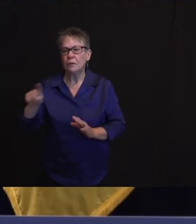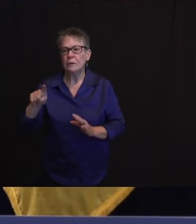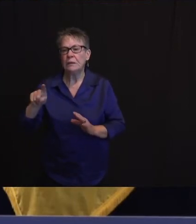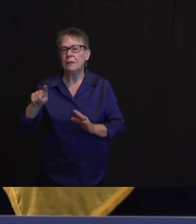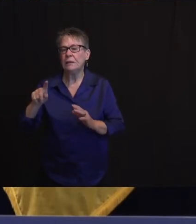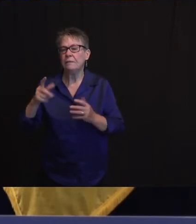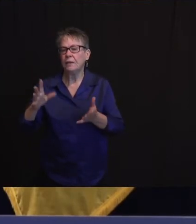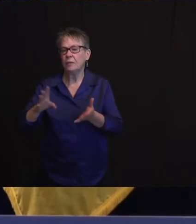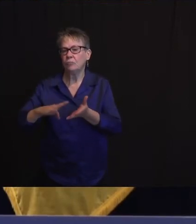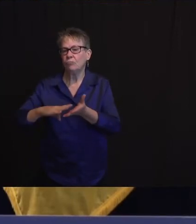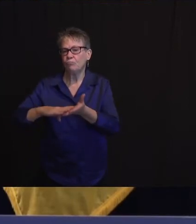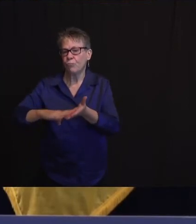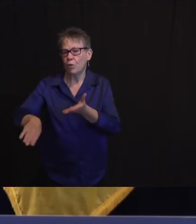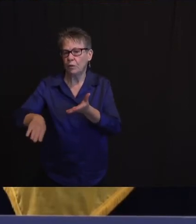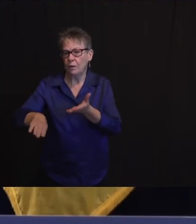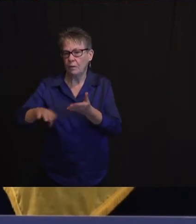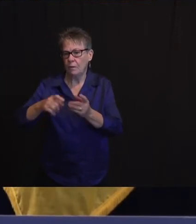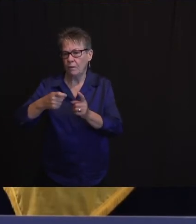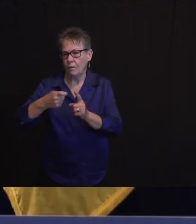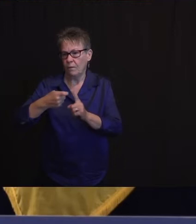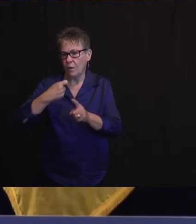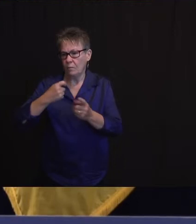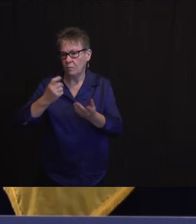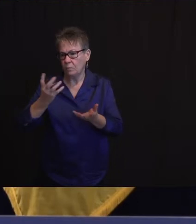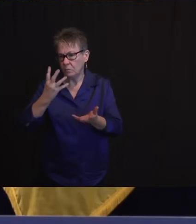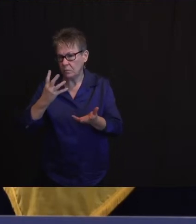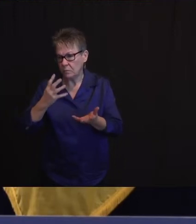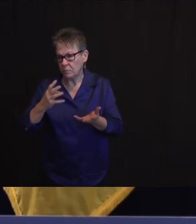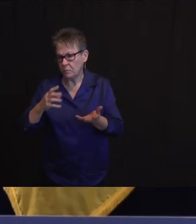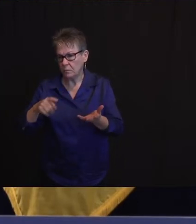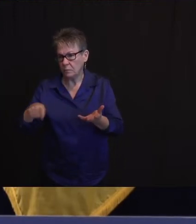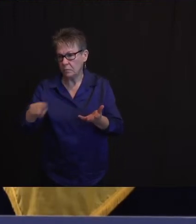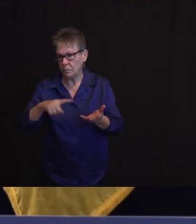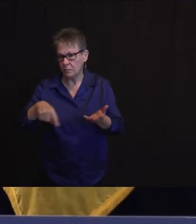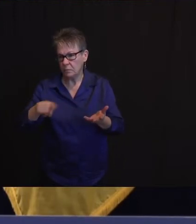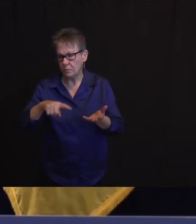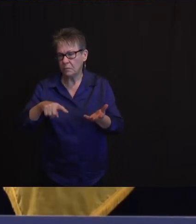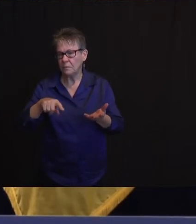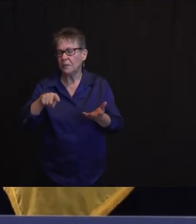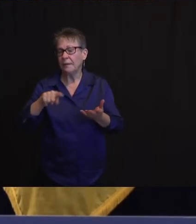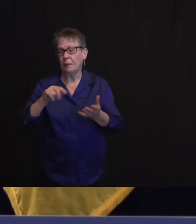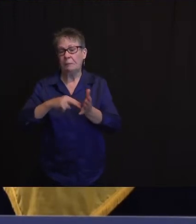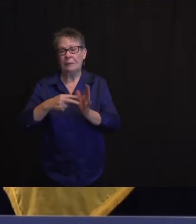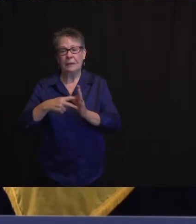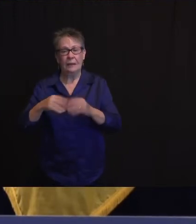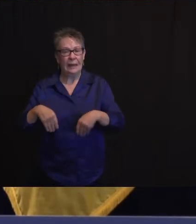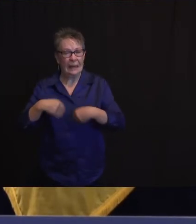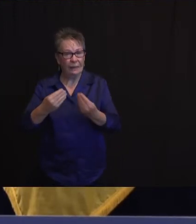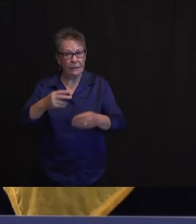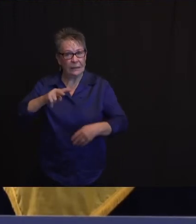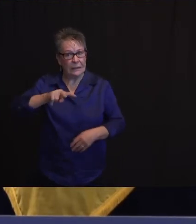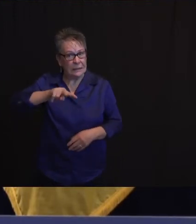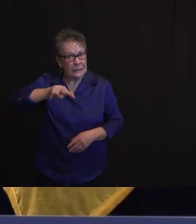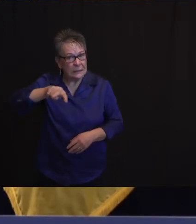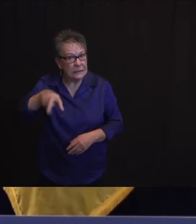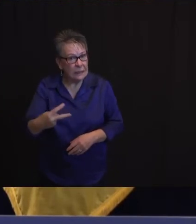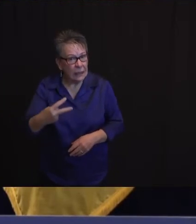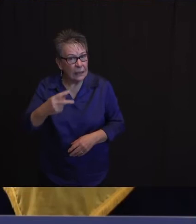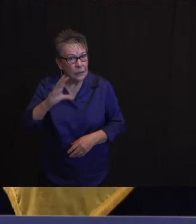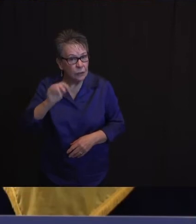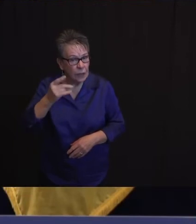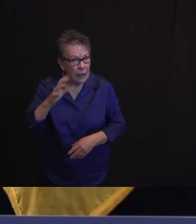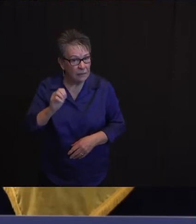agenda? Separately, I know the early voting bill is up in an assembly committee on Thursday. I'm wondering, is there an agreement